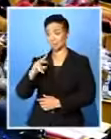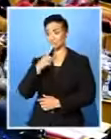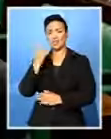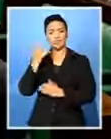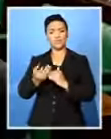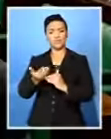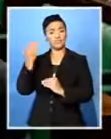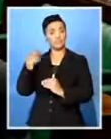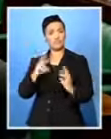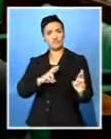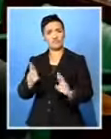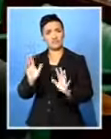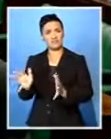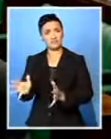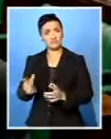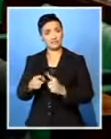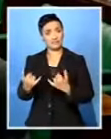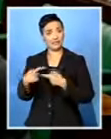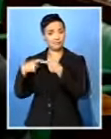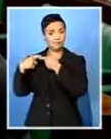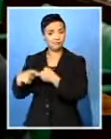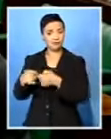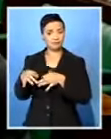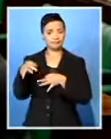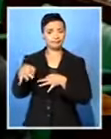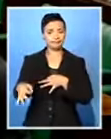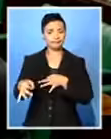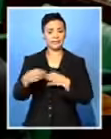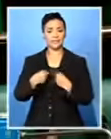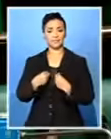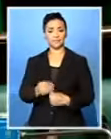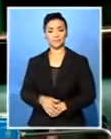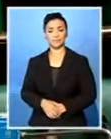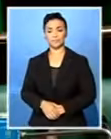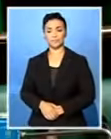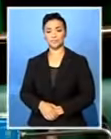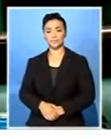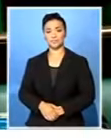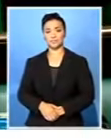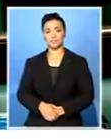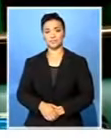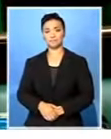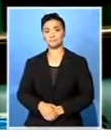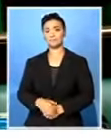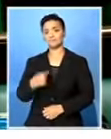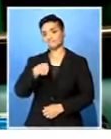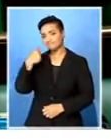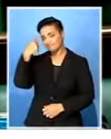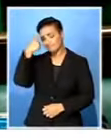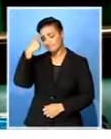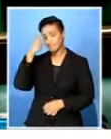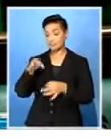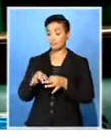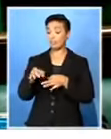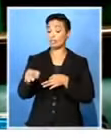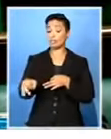months ago. I think that he's delaying the restoration of stability in the